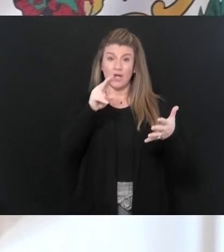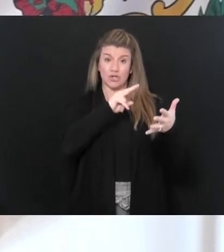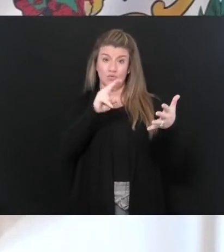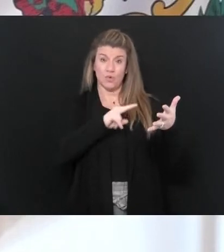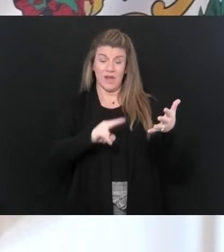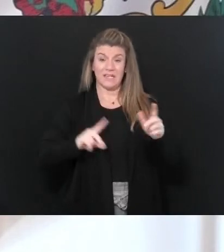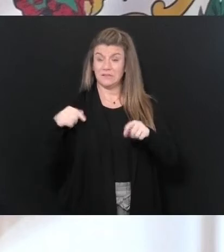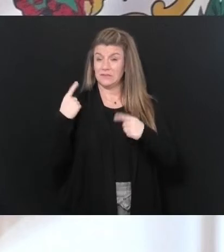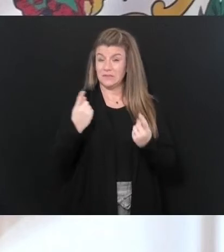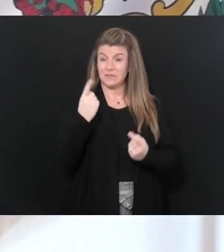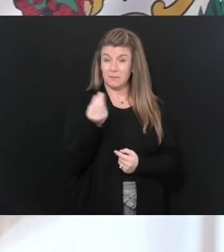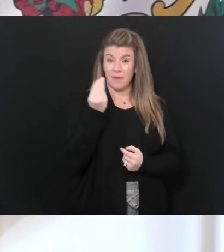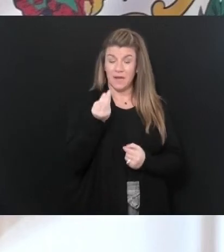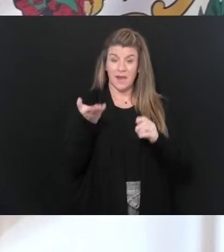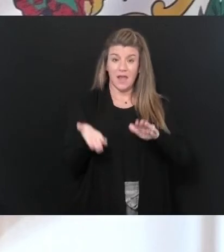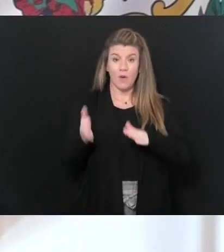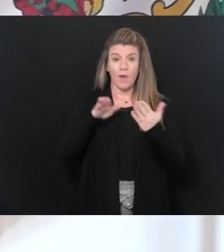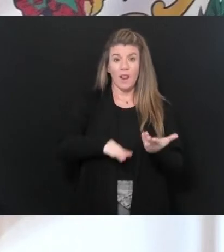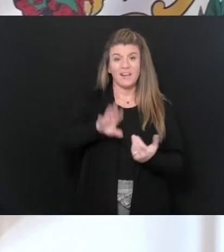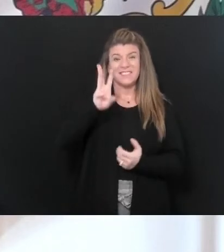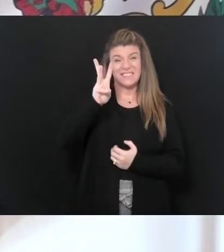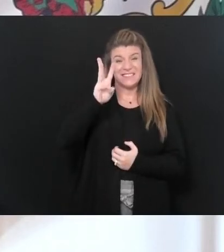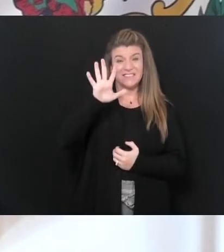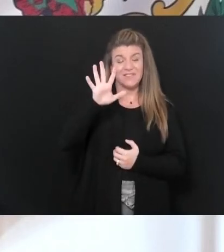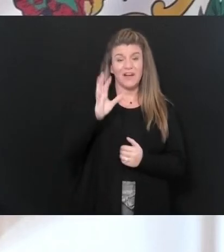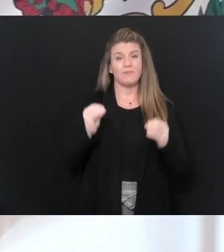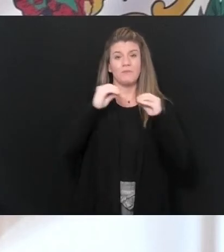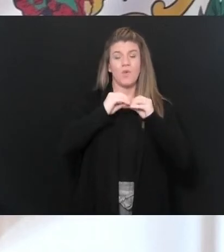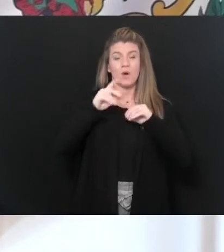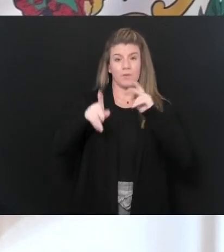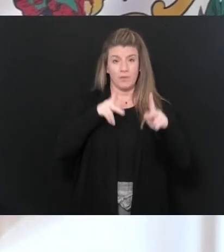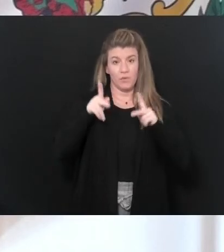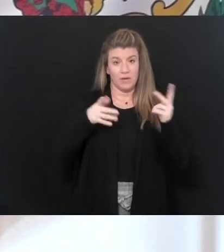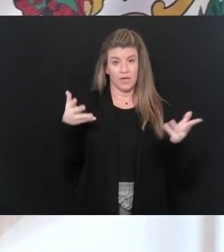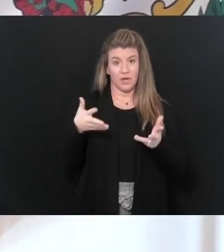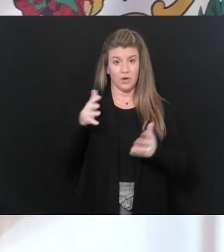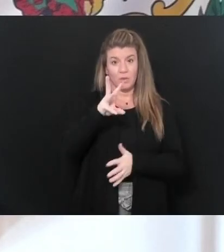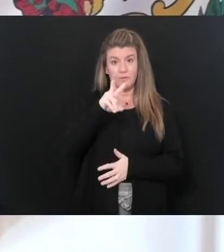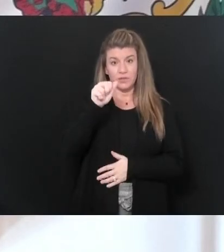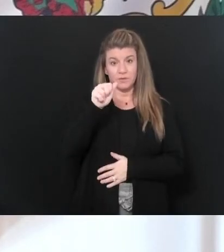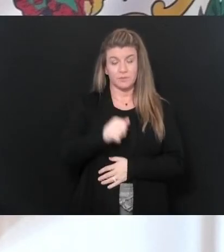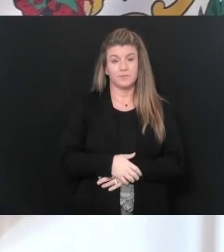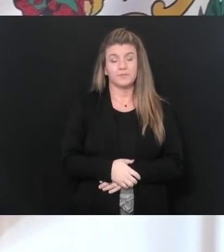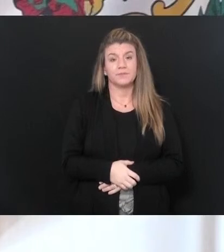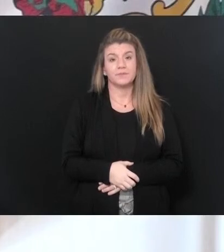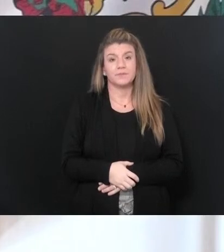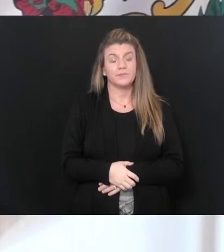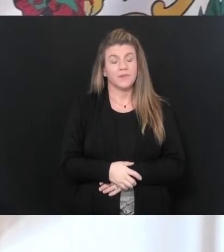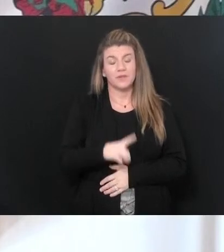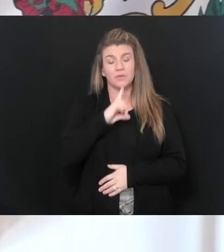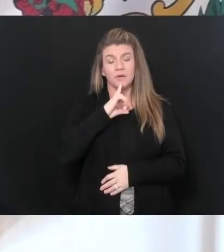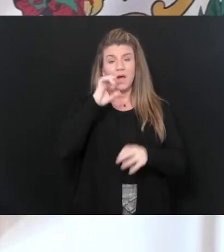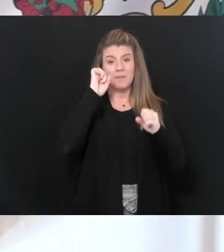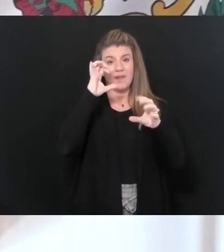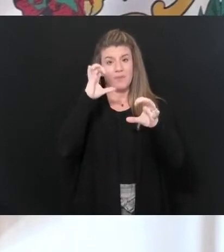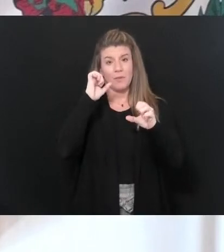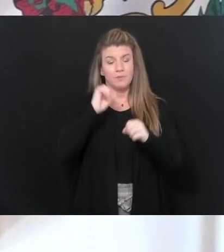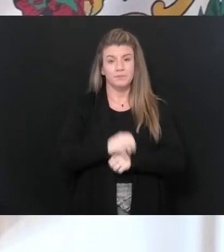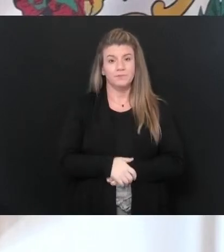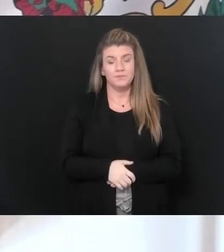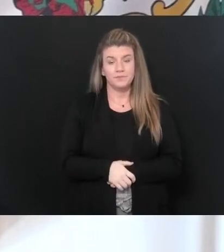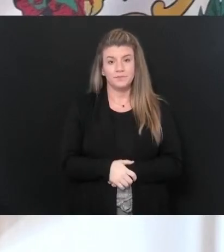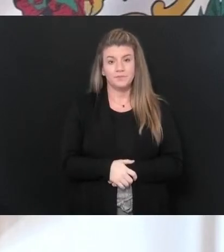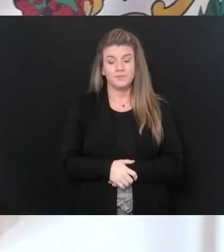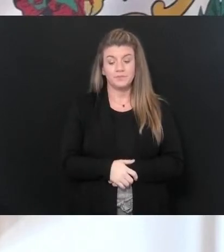since Monday, we lost 65 more people in West Virginia. It's unbelievable.